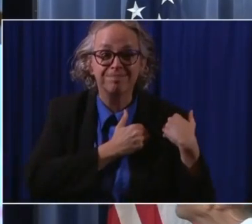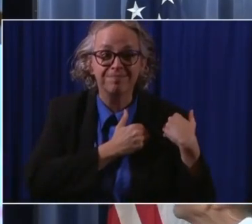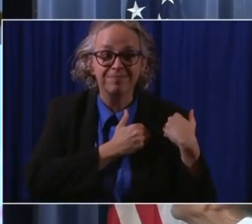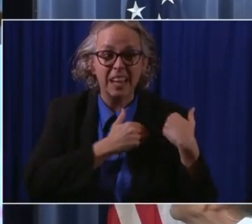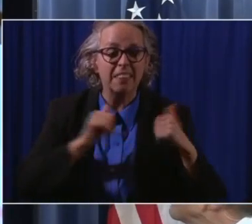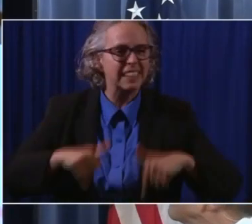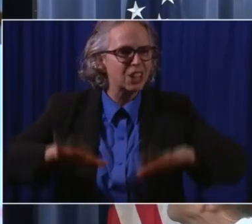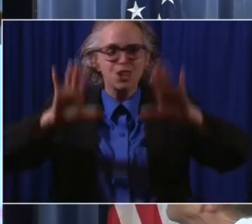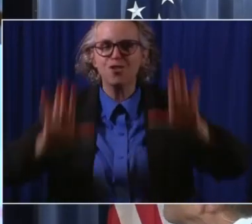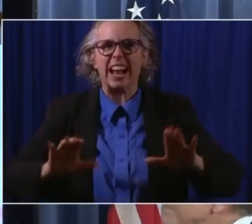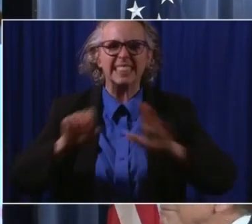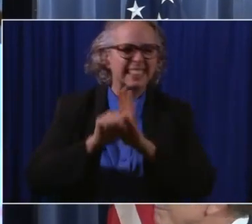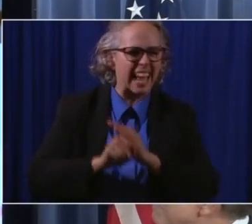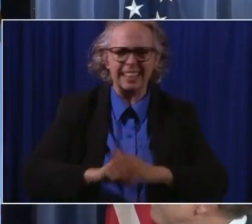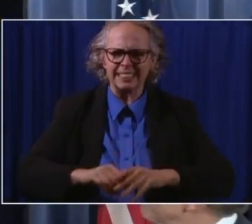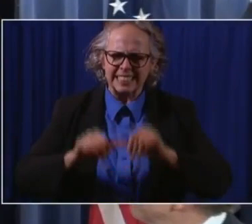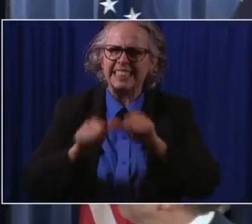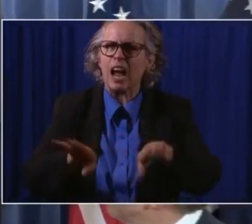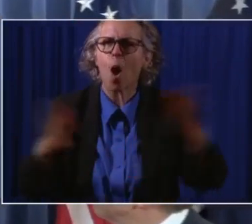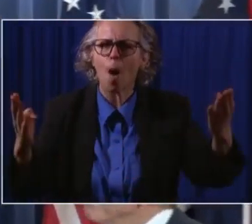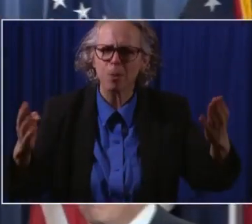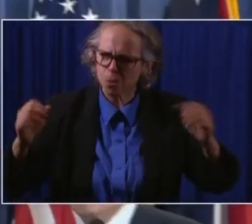for good.